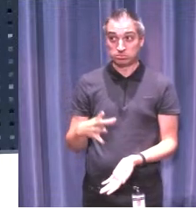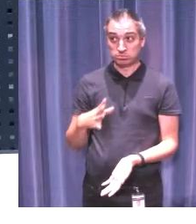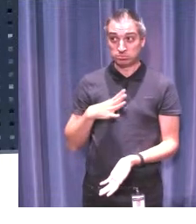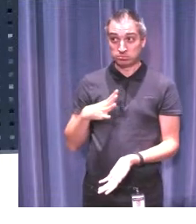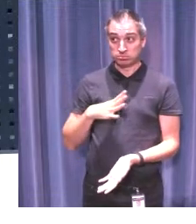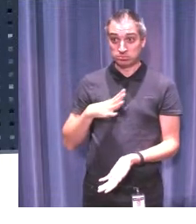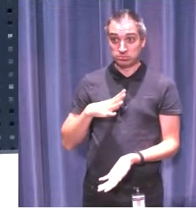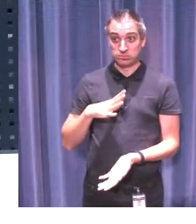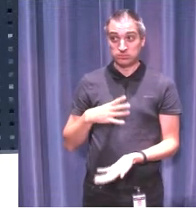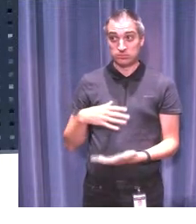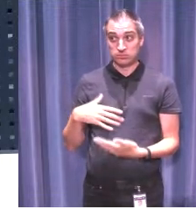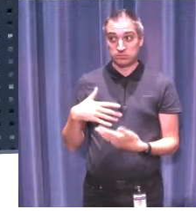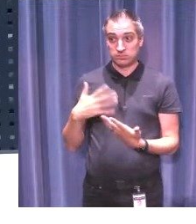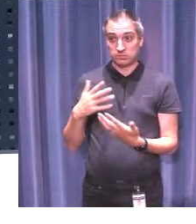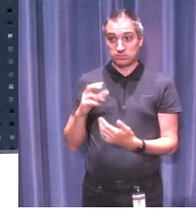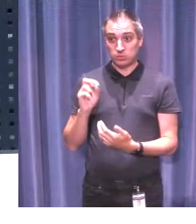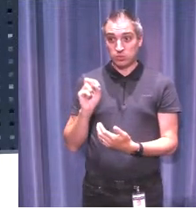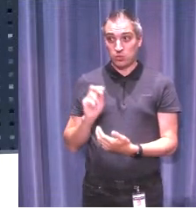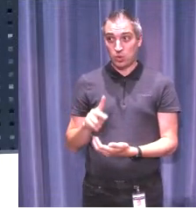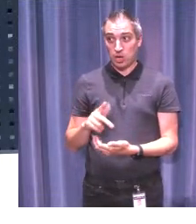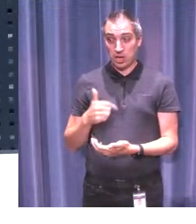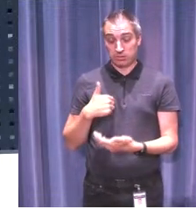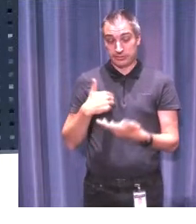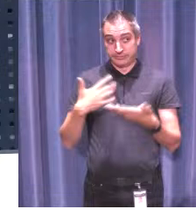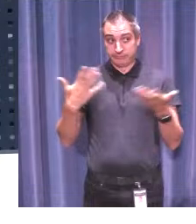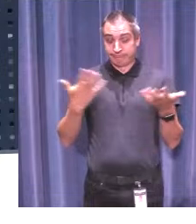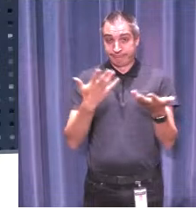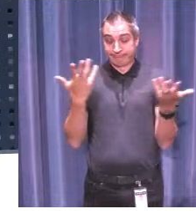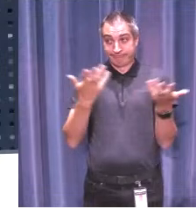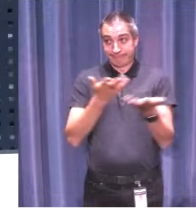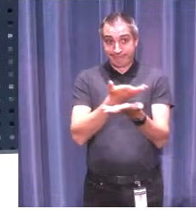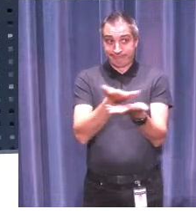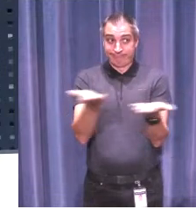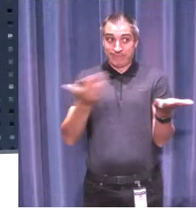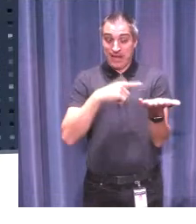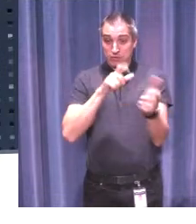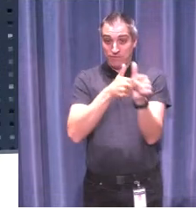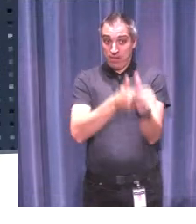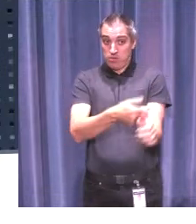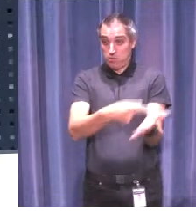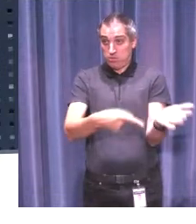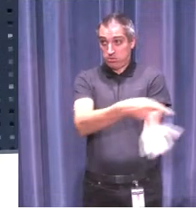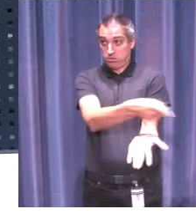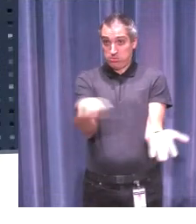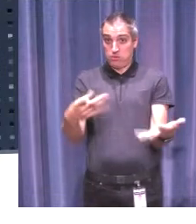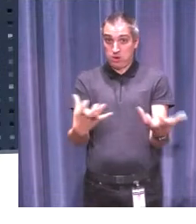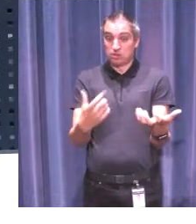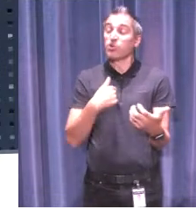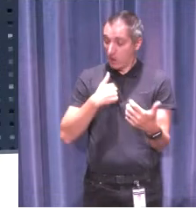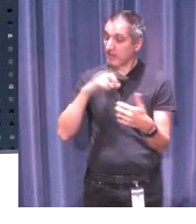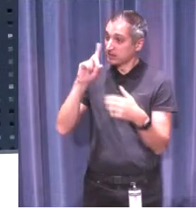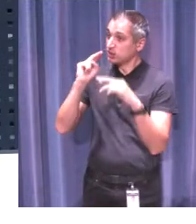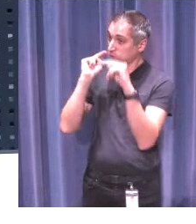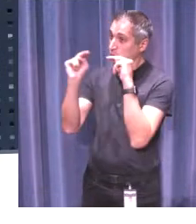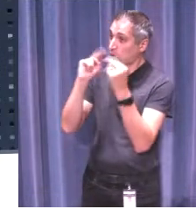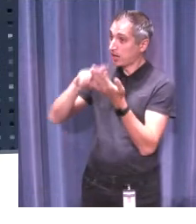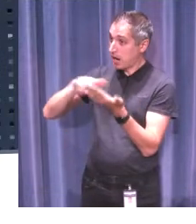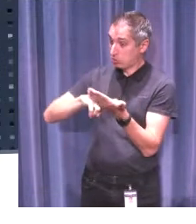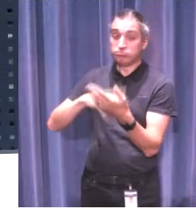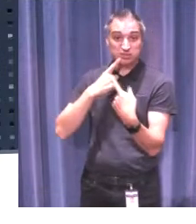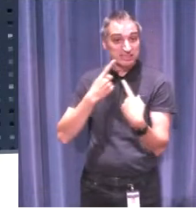in Rome. I was going to go with the Romans. So I ended up negotiating the contract. It was